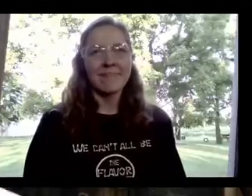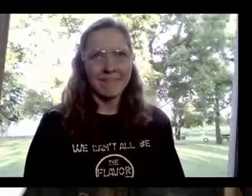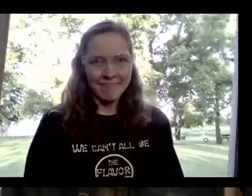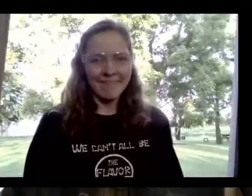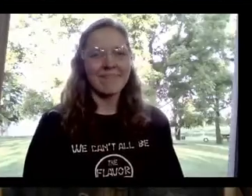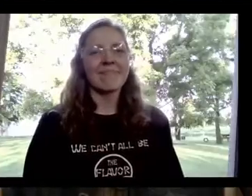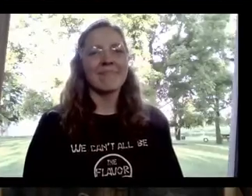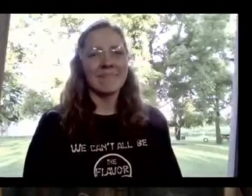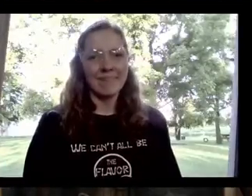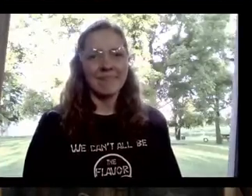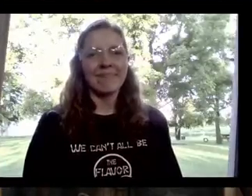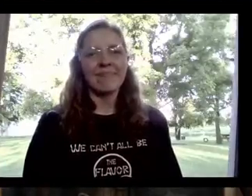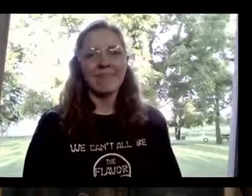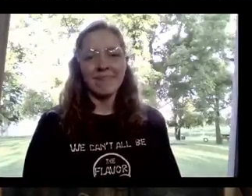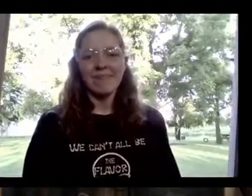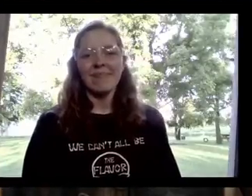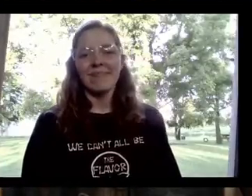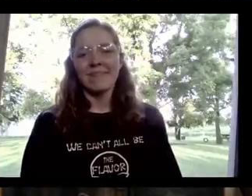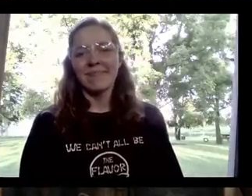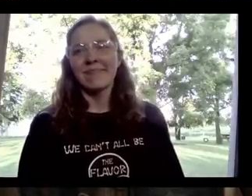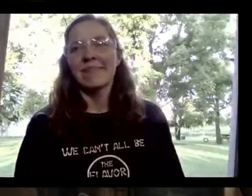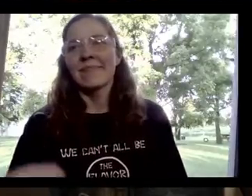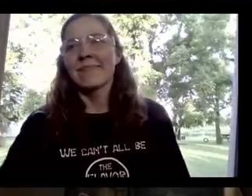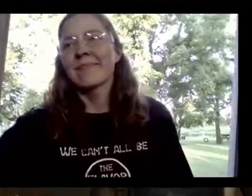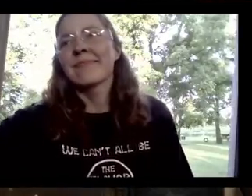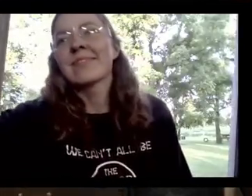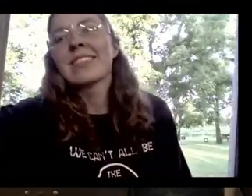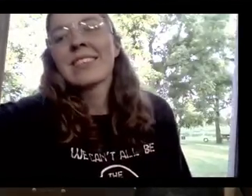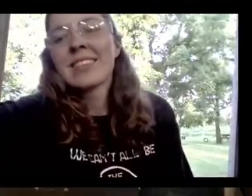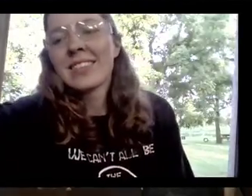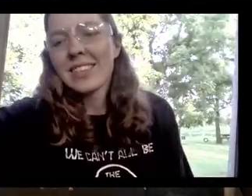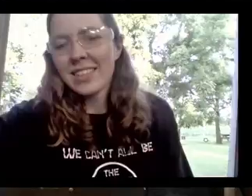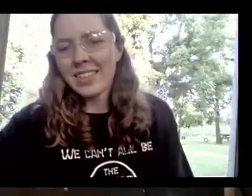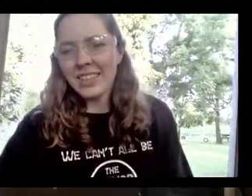here, we really do appreciate that.